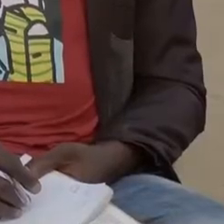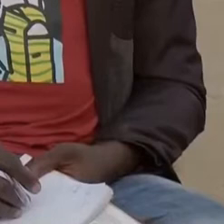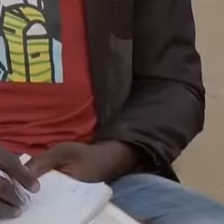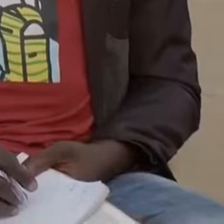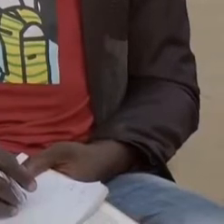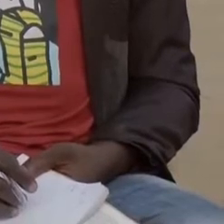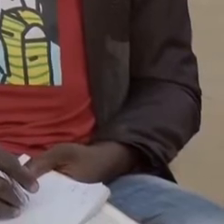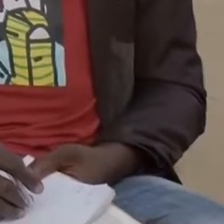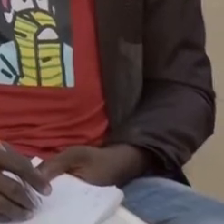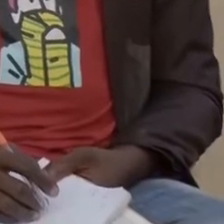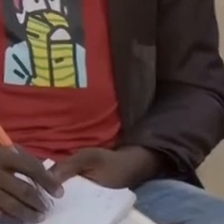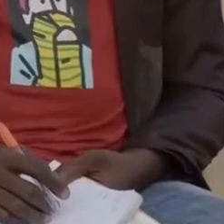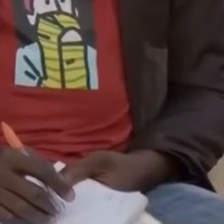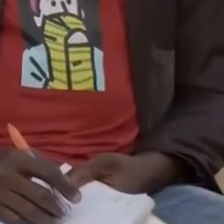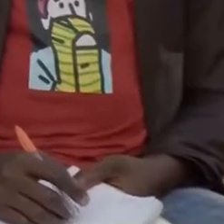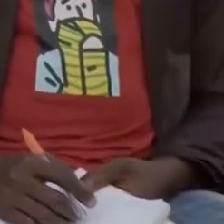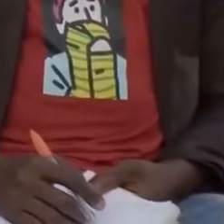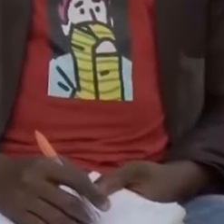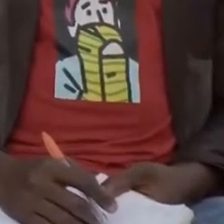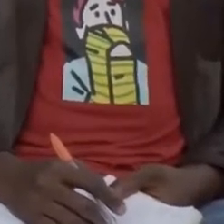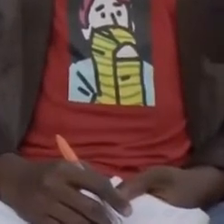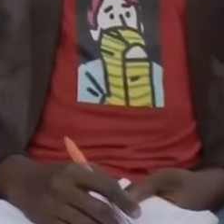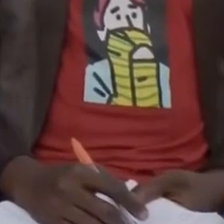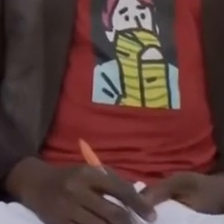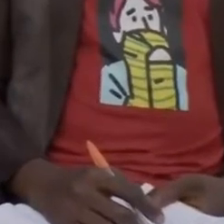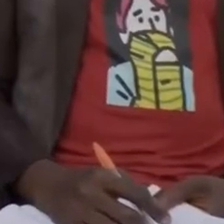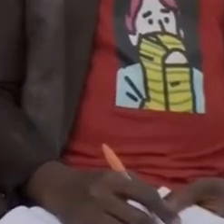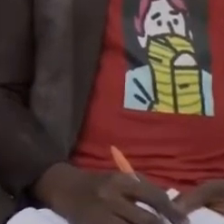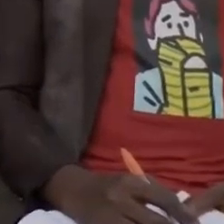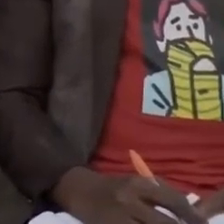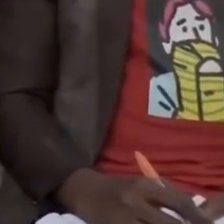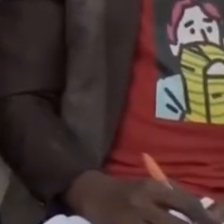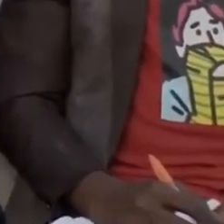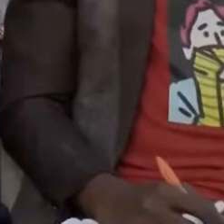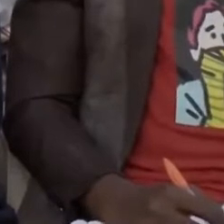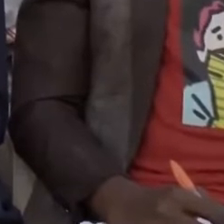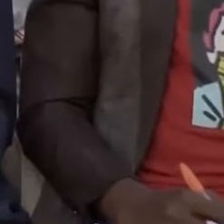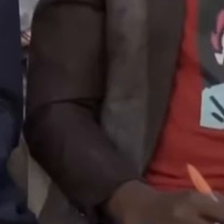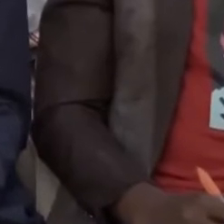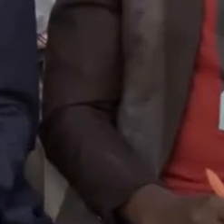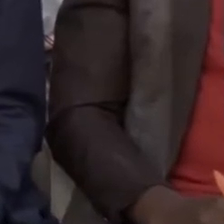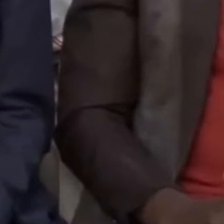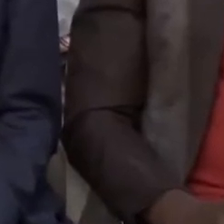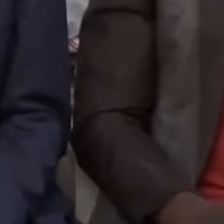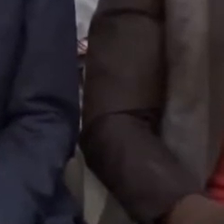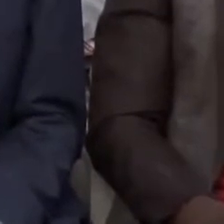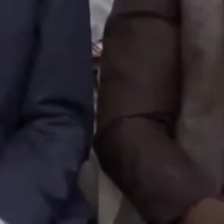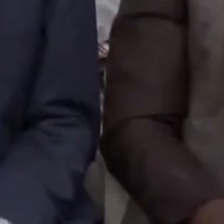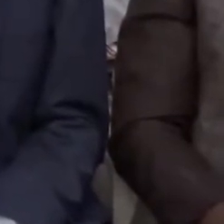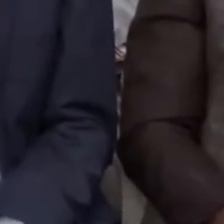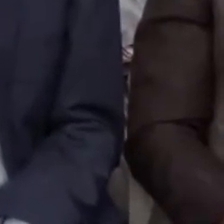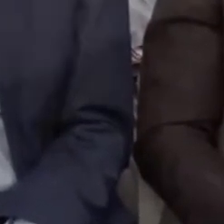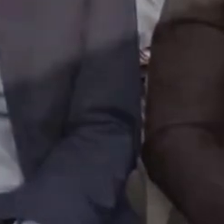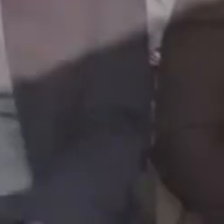And then in the morning sessions, we're seeing our identification